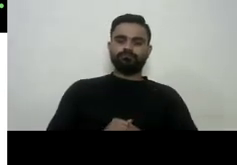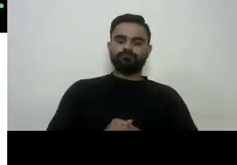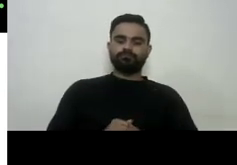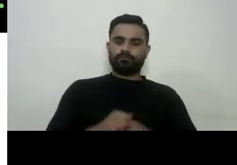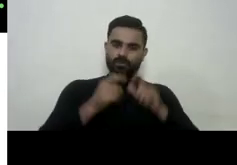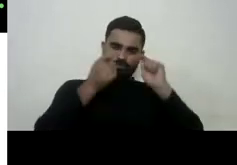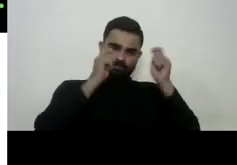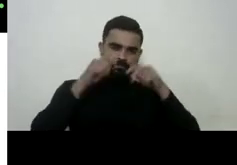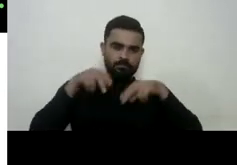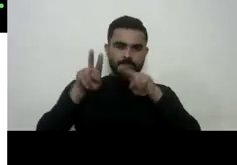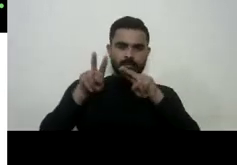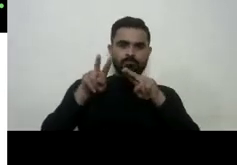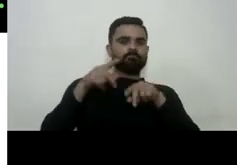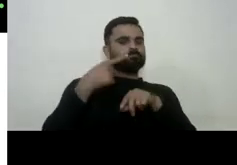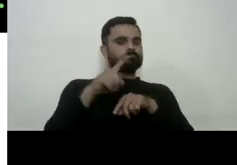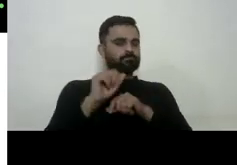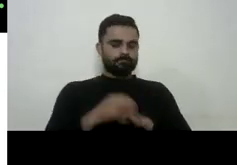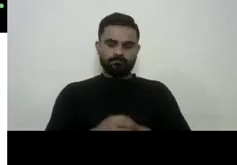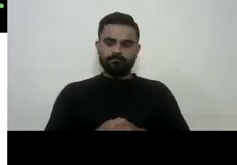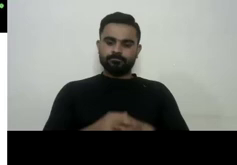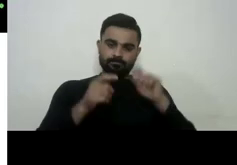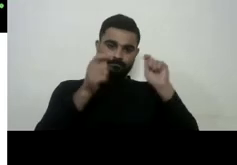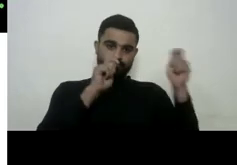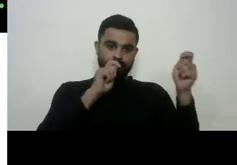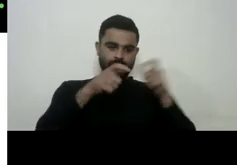Role plays, yes.